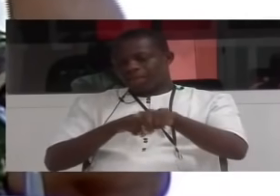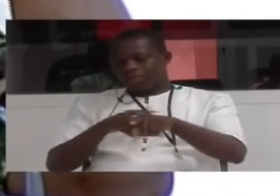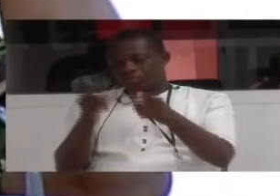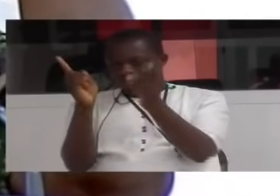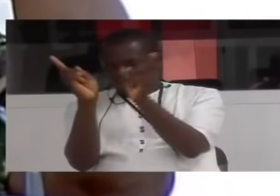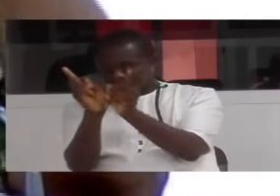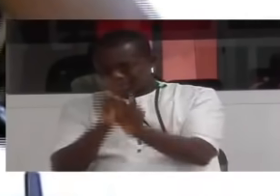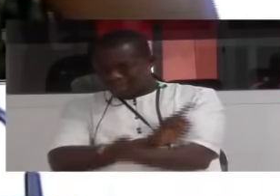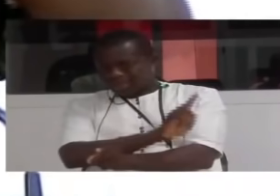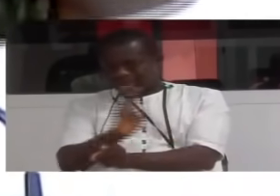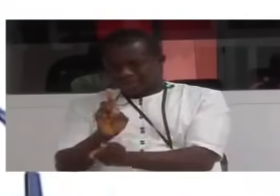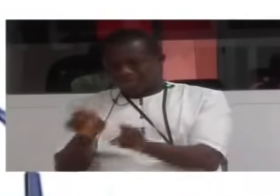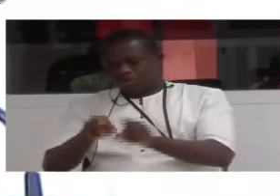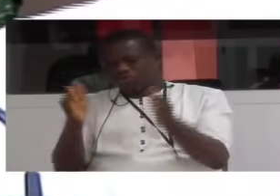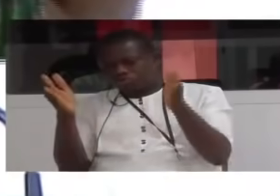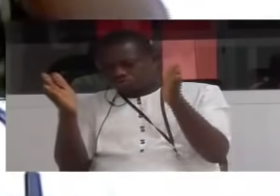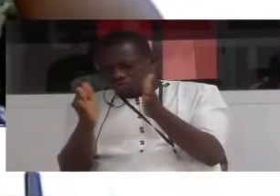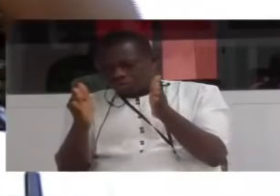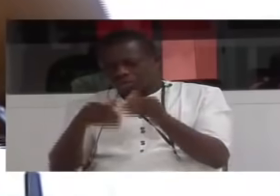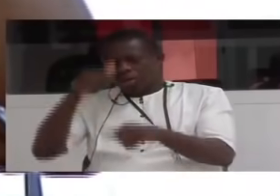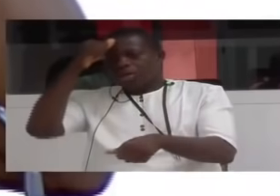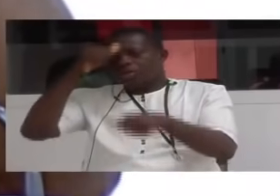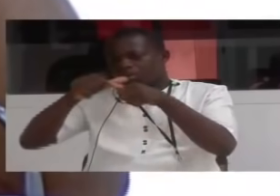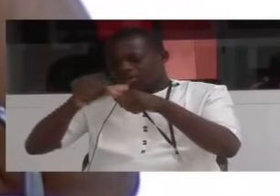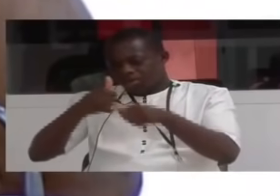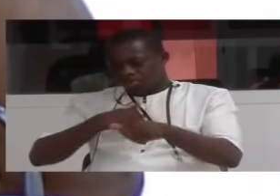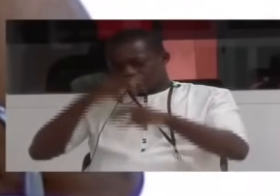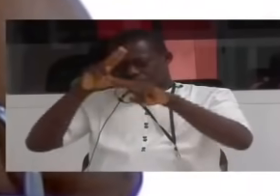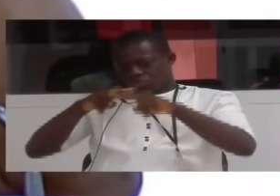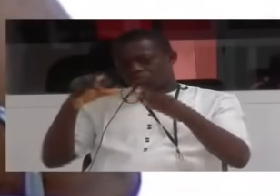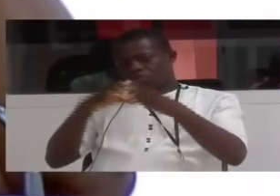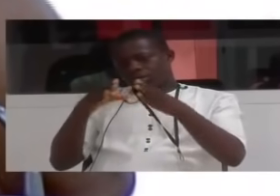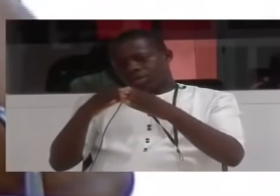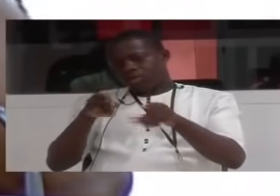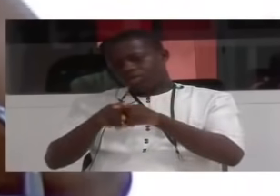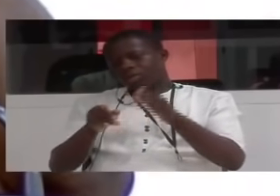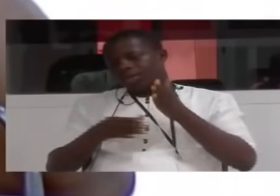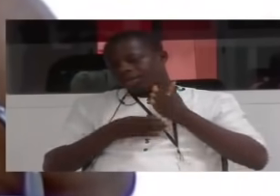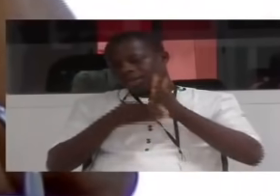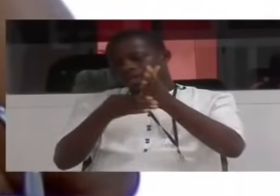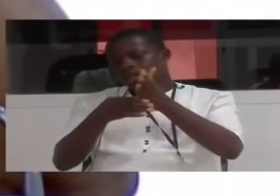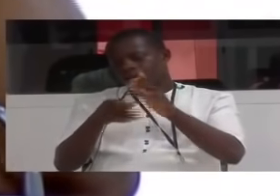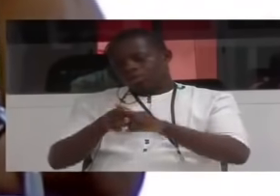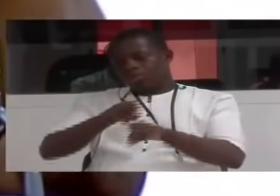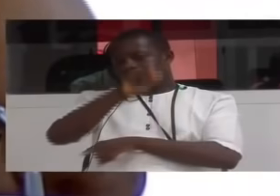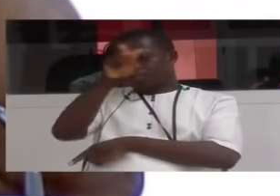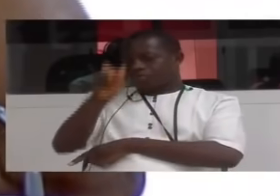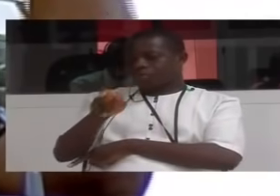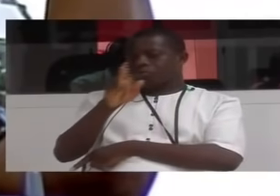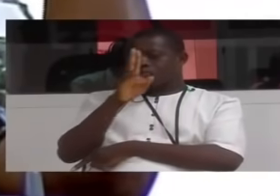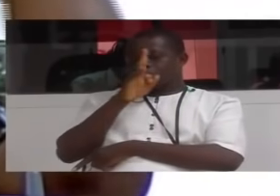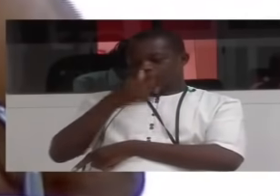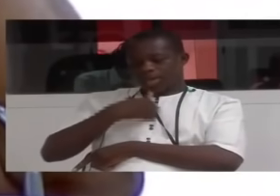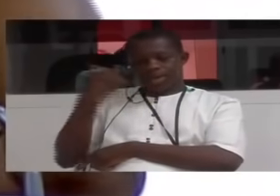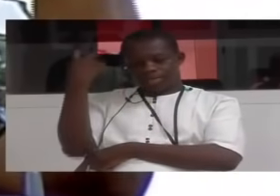ma war sé gis ni xamé ni ki togon na ak mom way sen njit bi kenn mo nekkon ku nga xamné koku mom